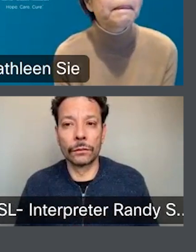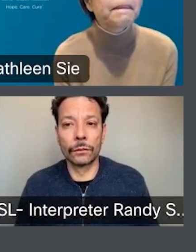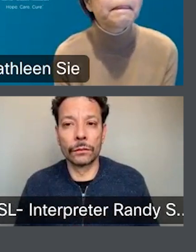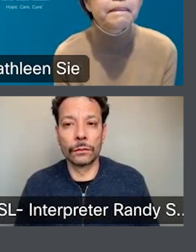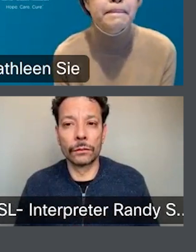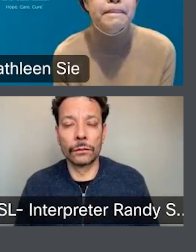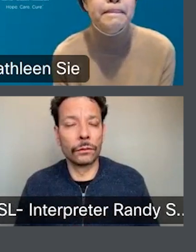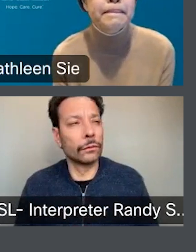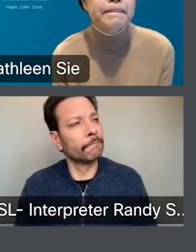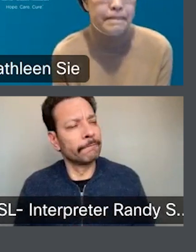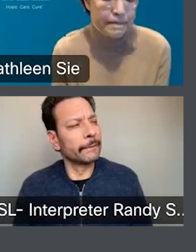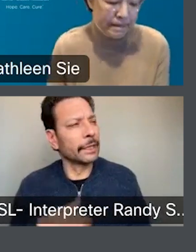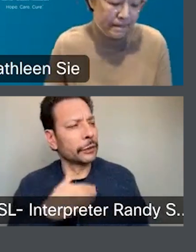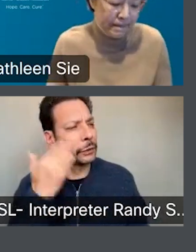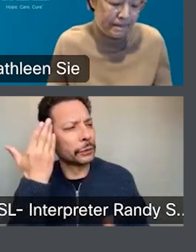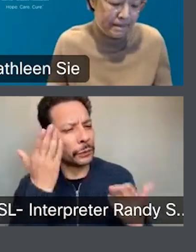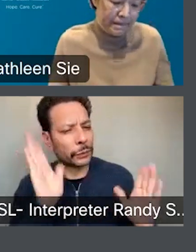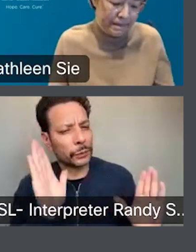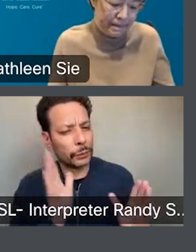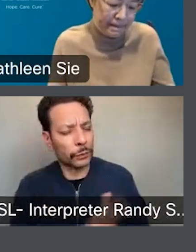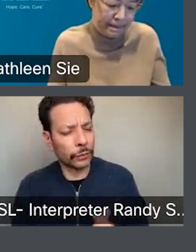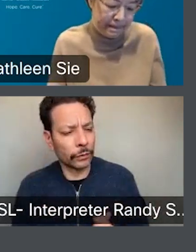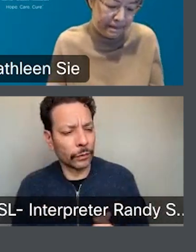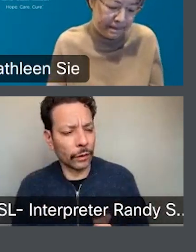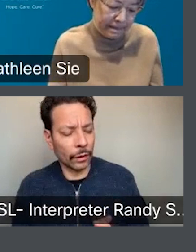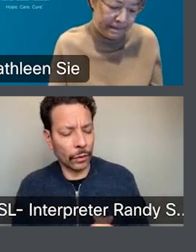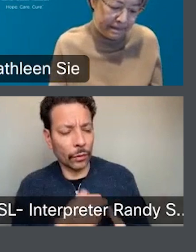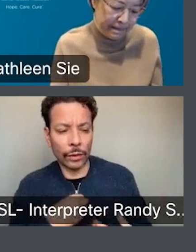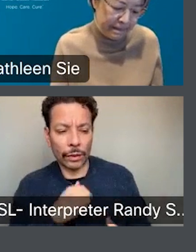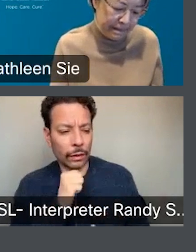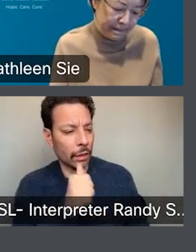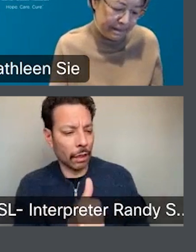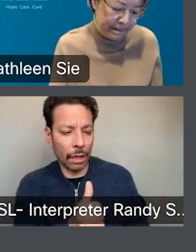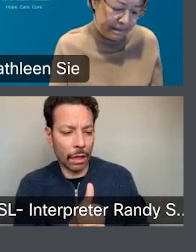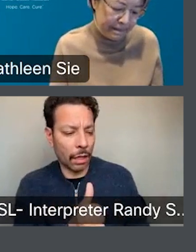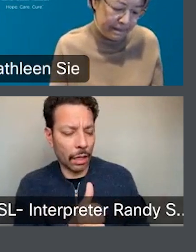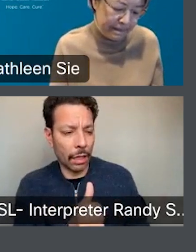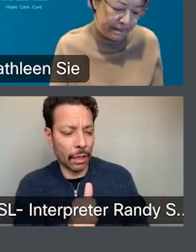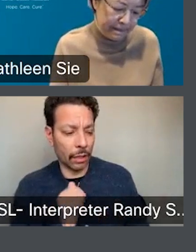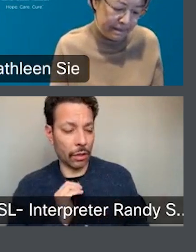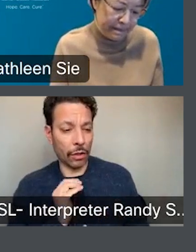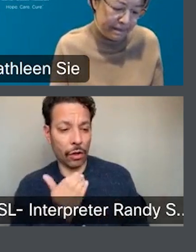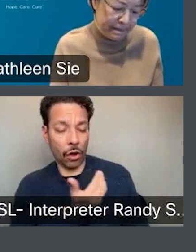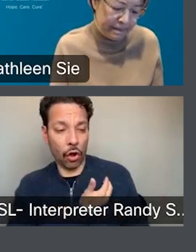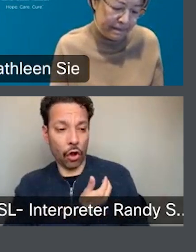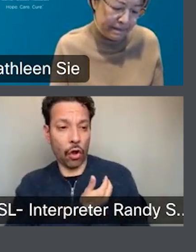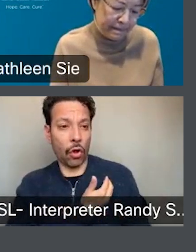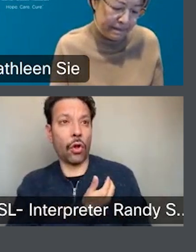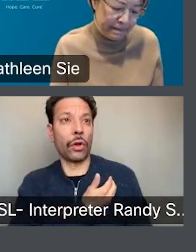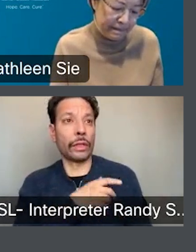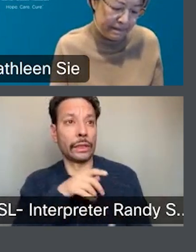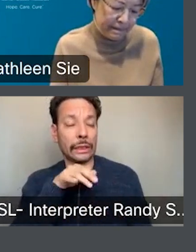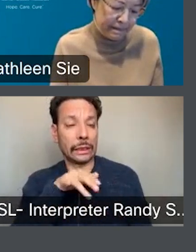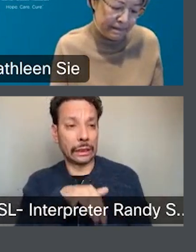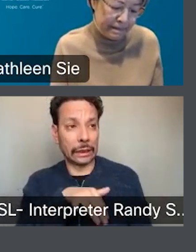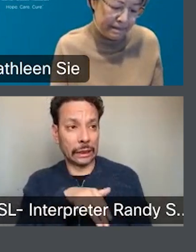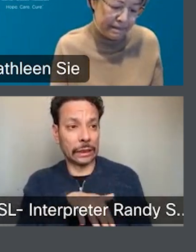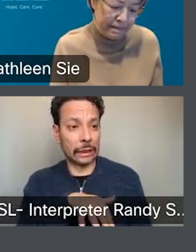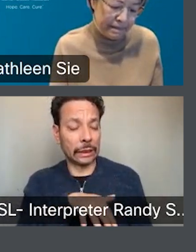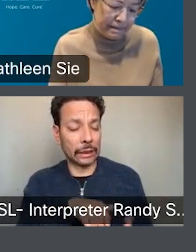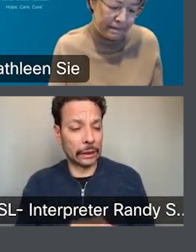I don't know. We did not, in our sets of studies,